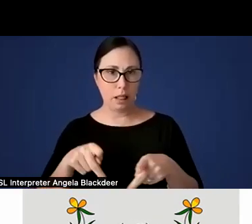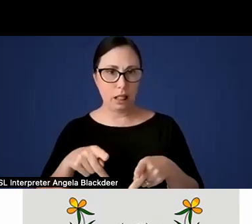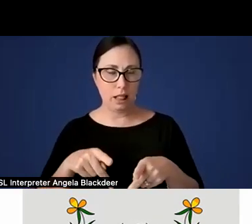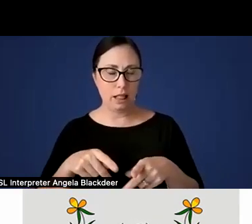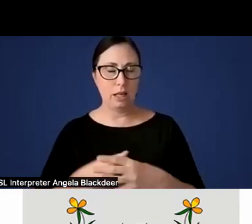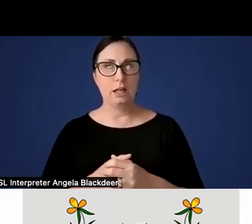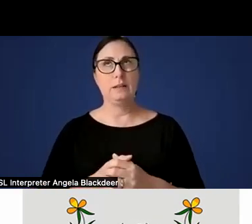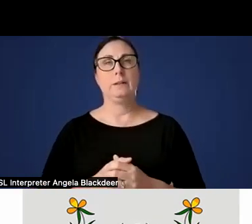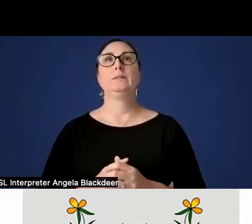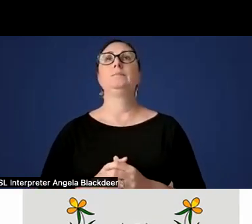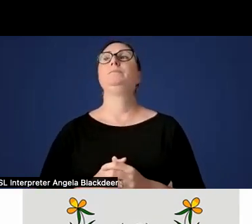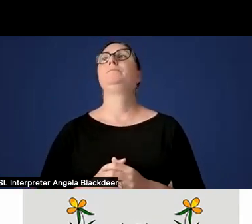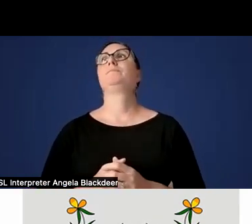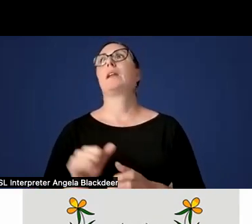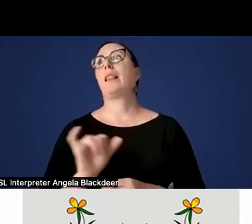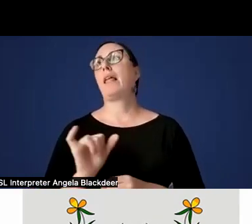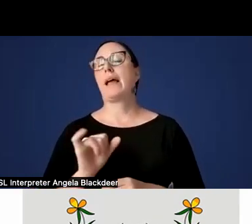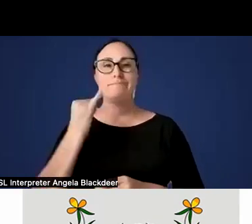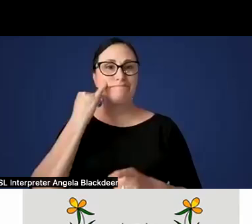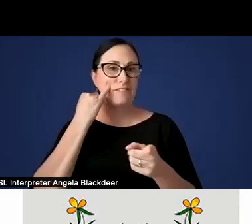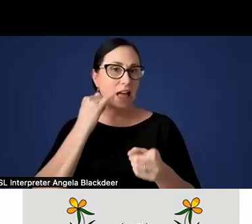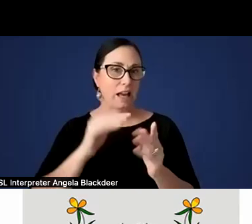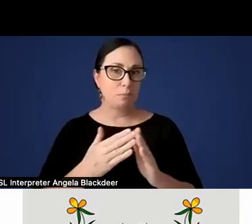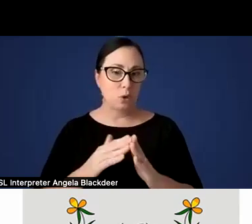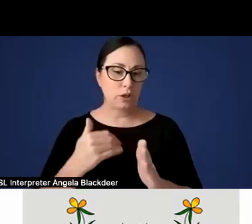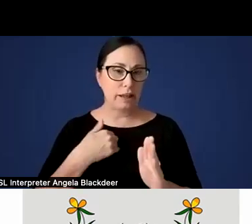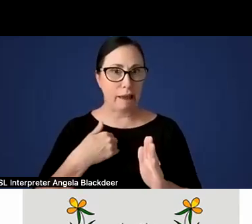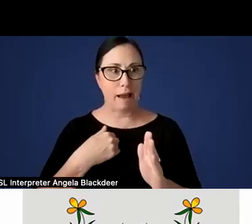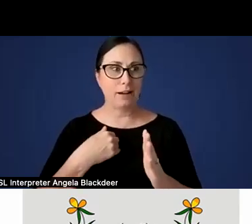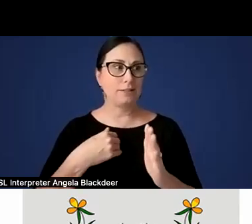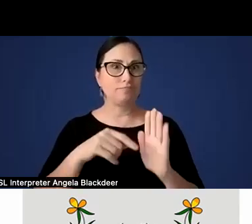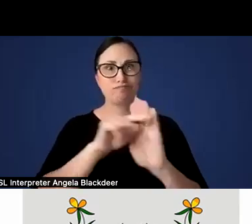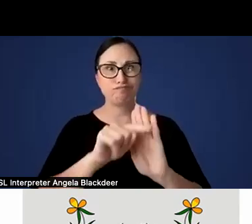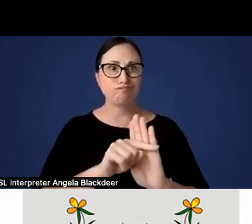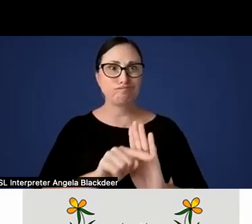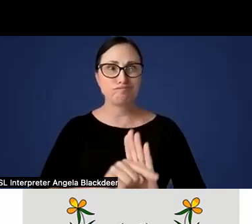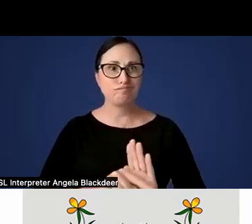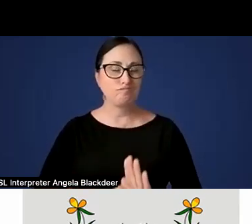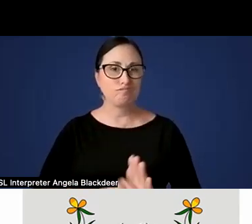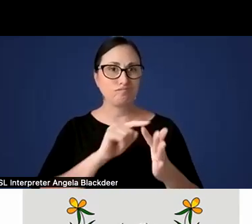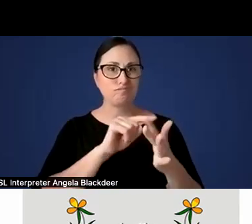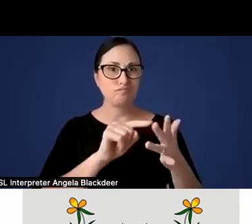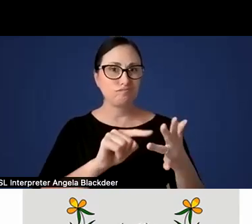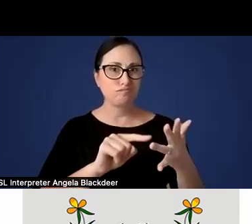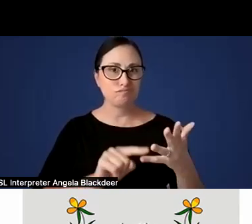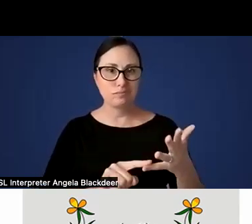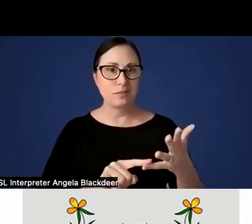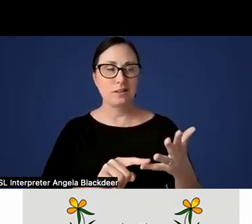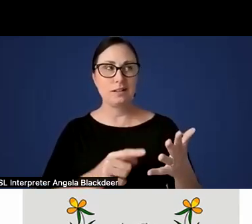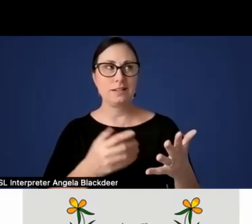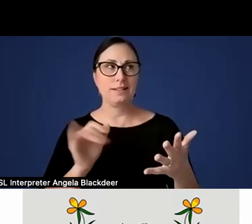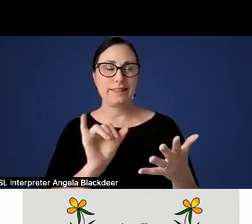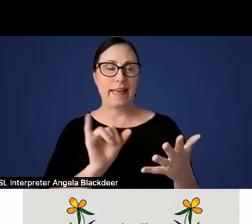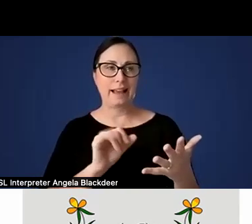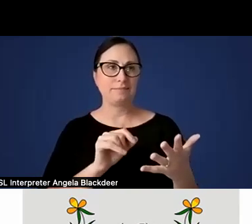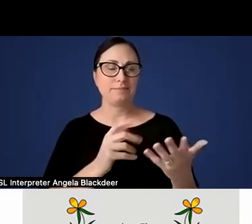community had this or that, or they should handle within their own. But so so while there